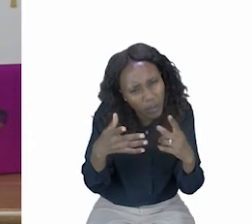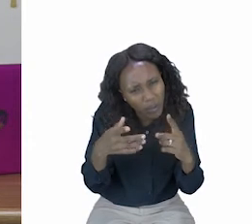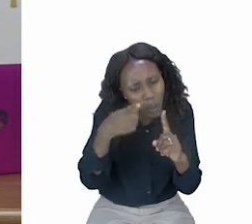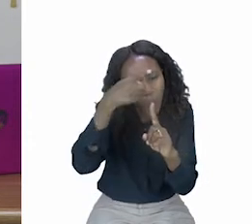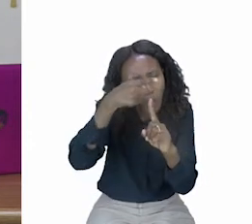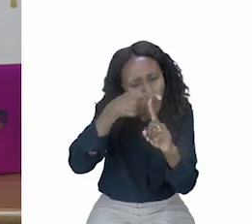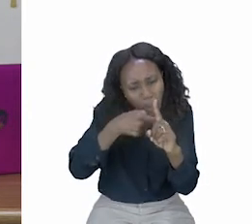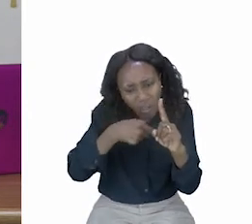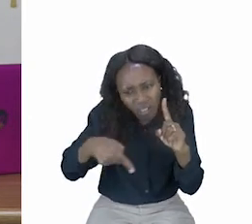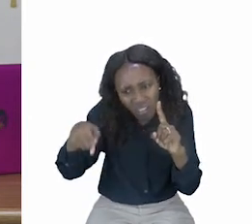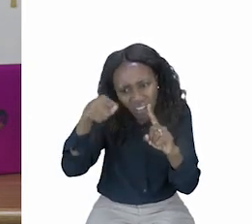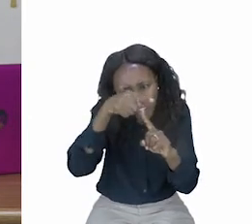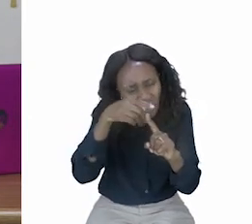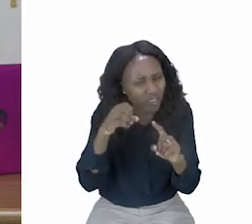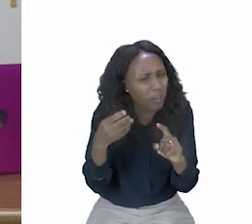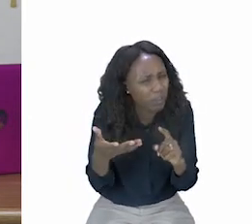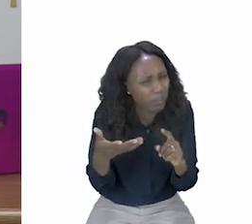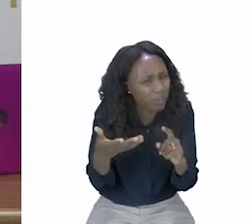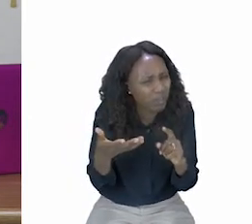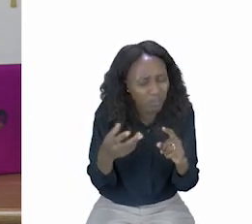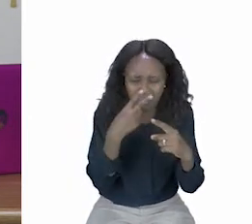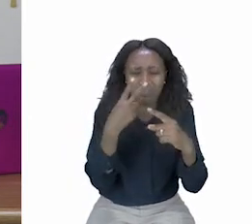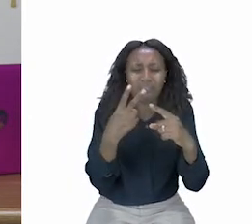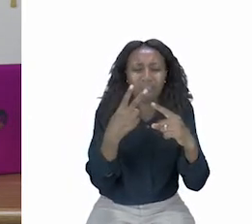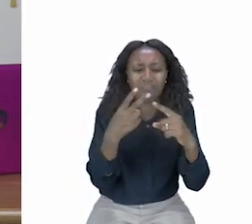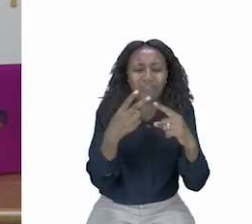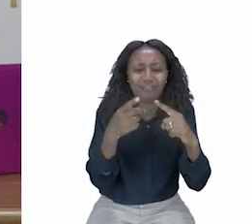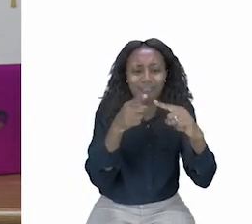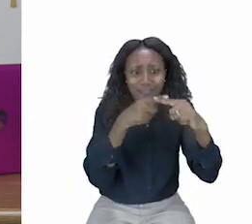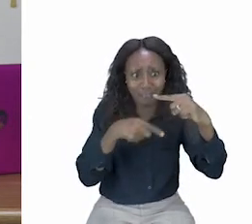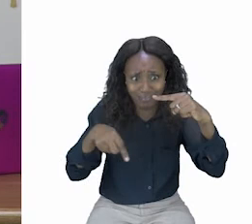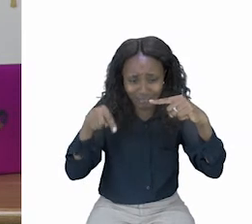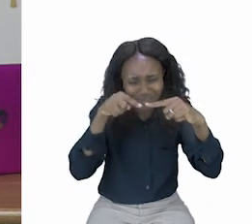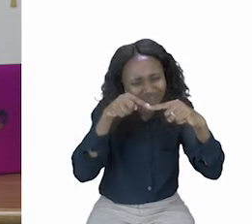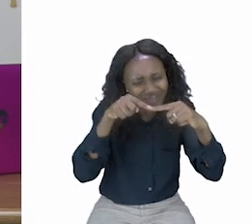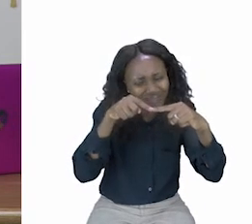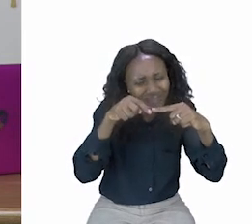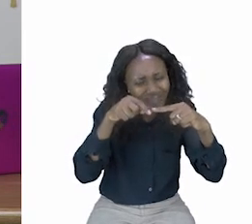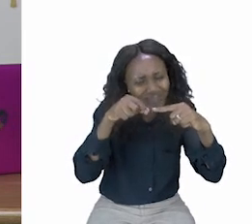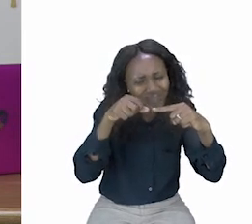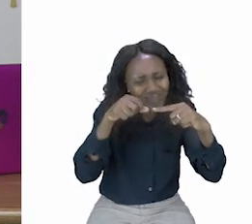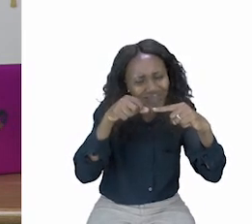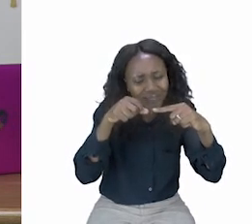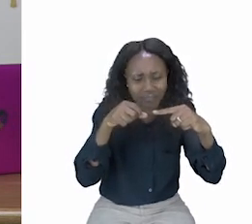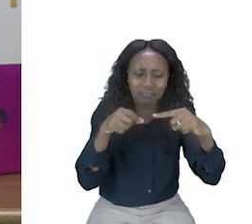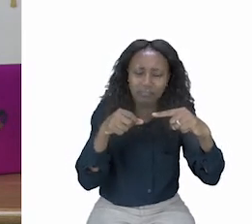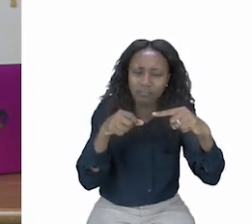sides does a circle have? Now let's take a look at the circle. Let's count the sides